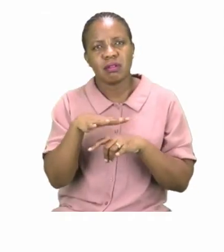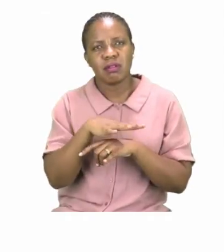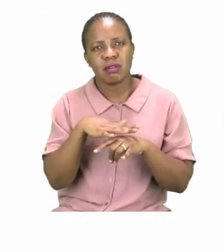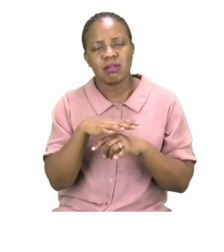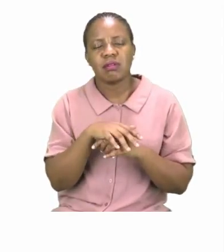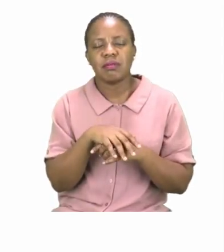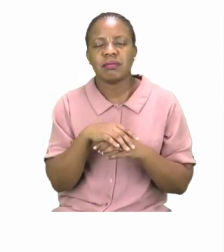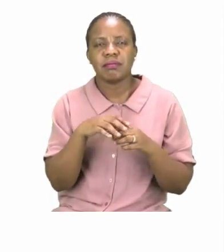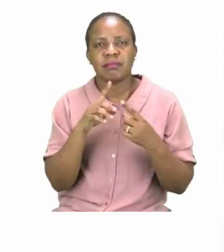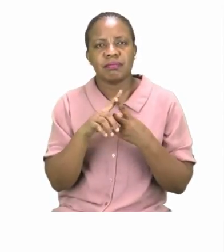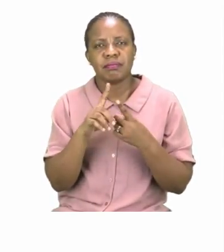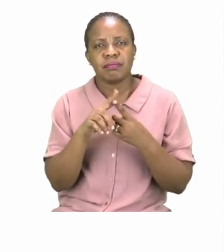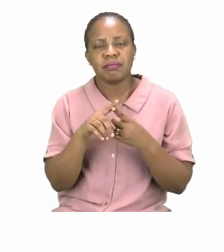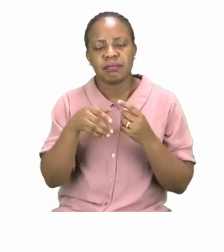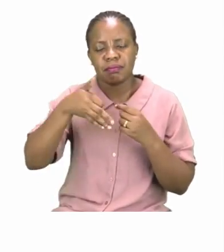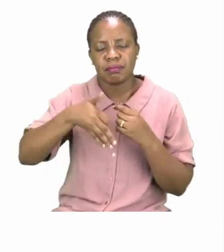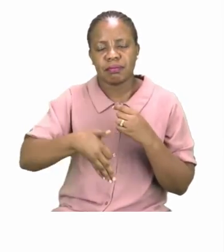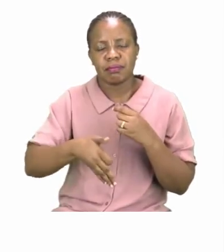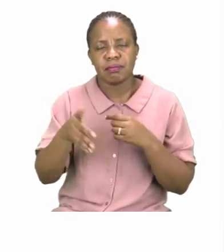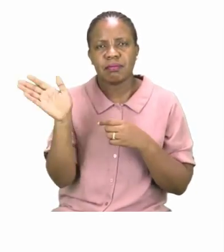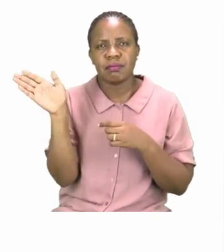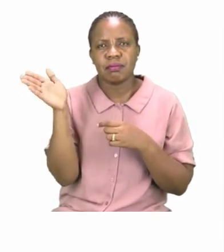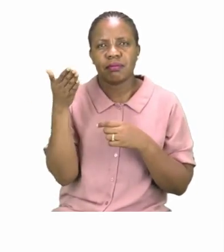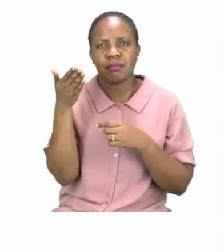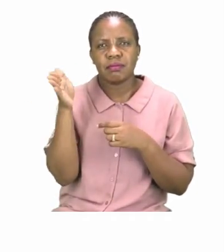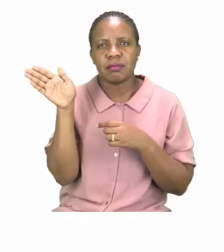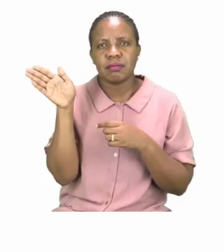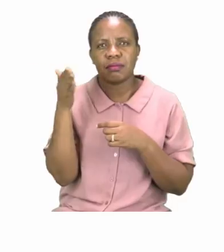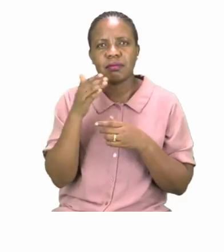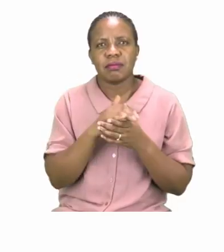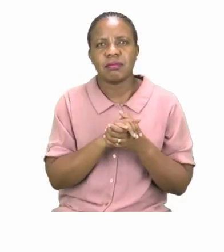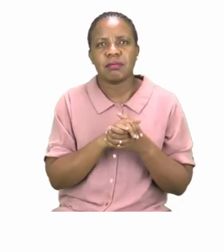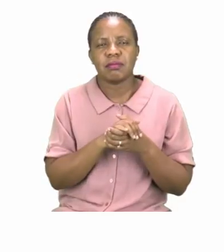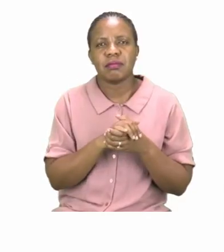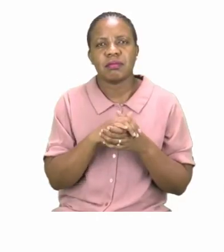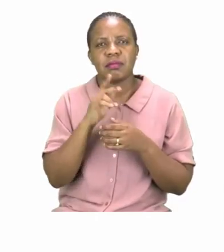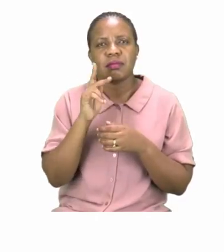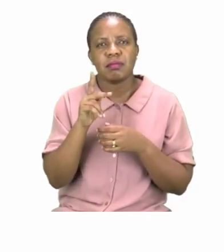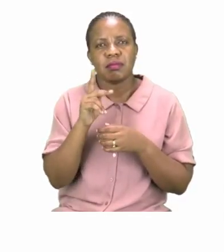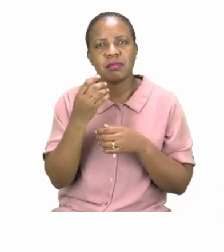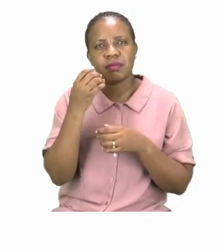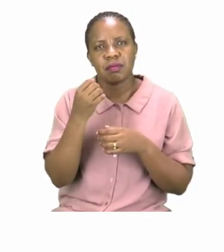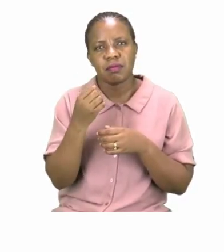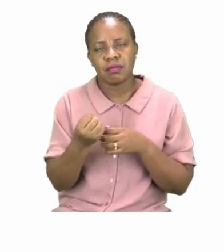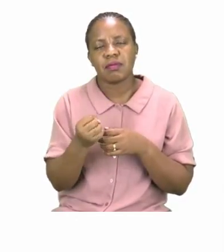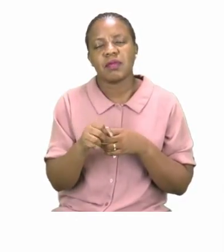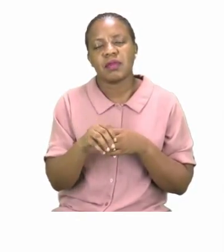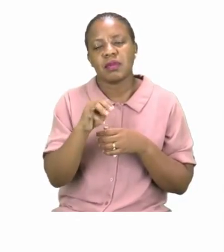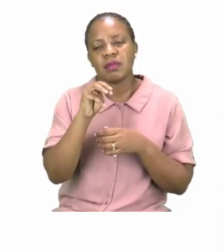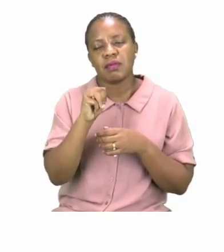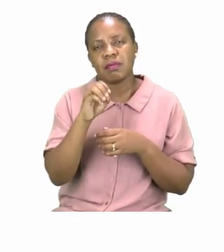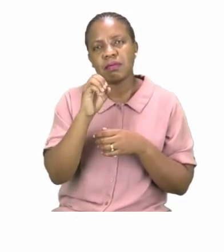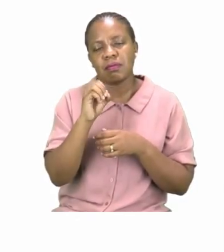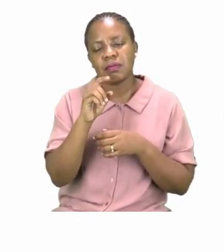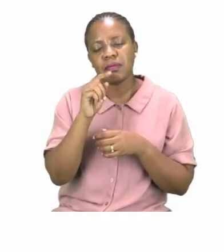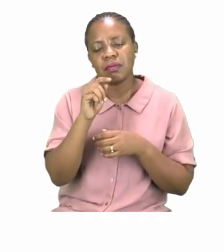shield, and what is called a motto. Now we are going to cut out each and every